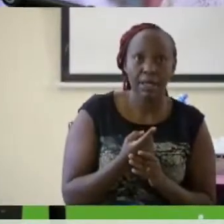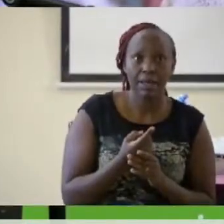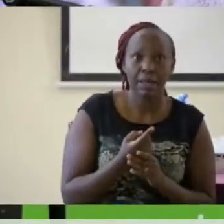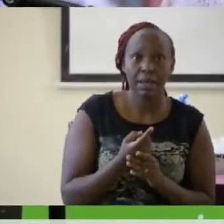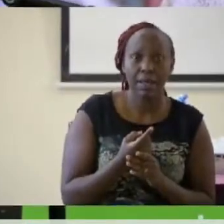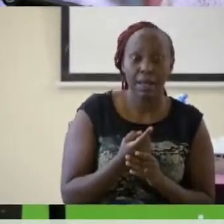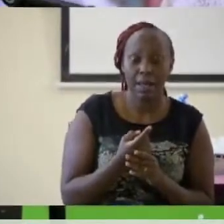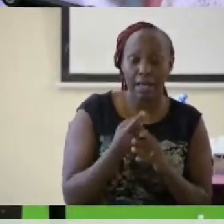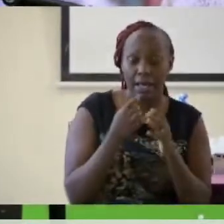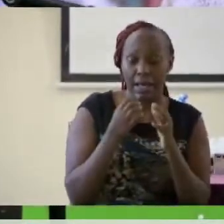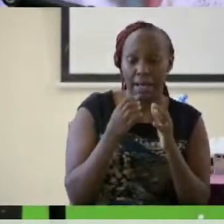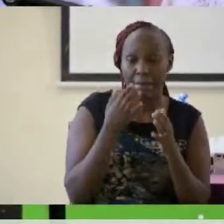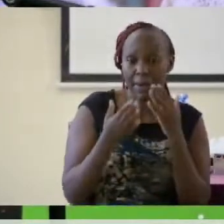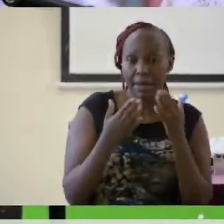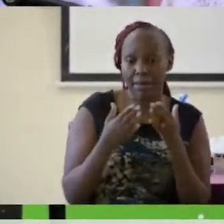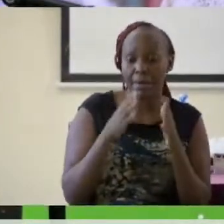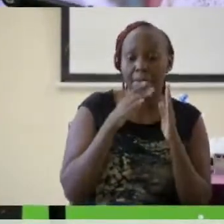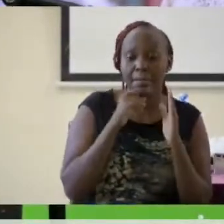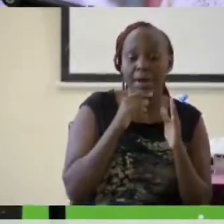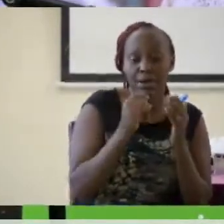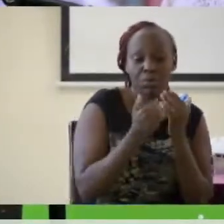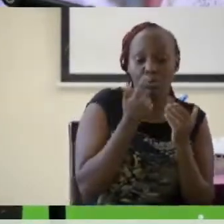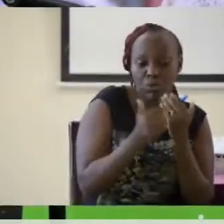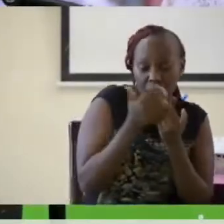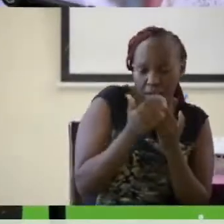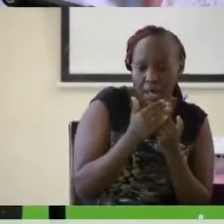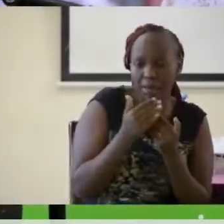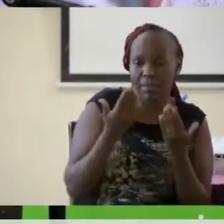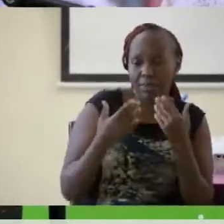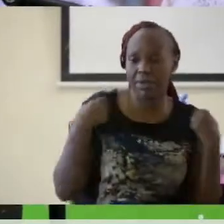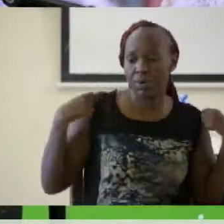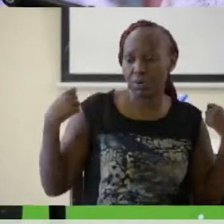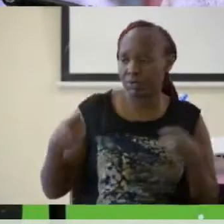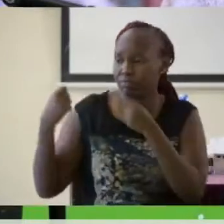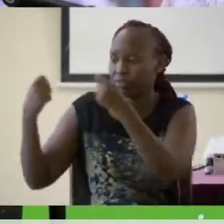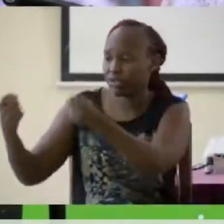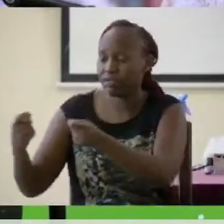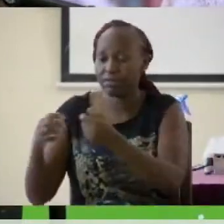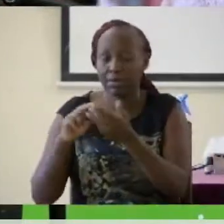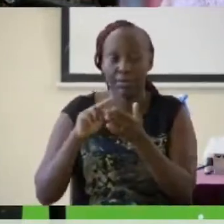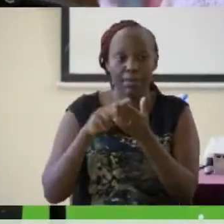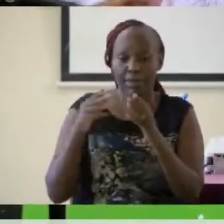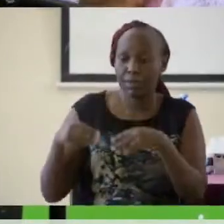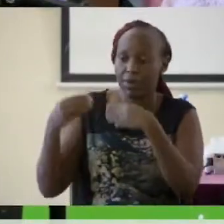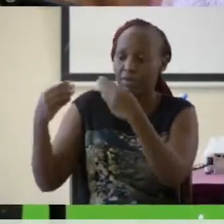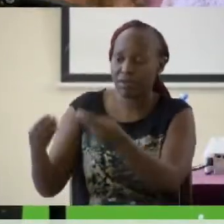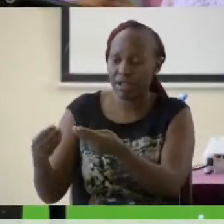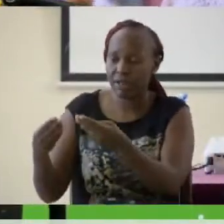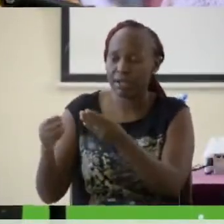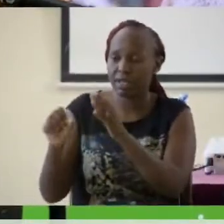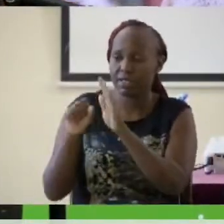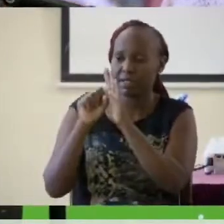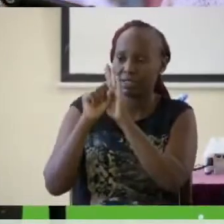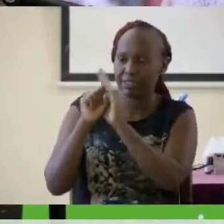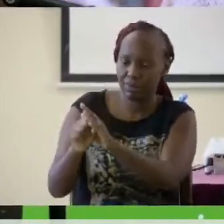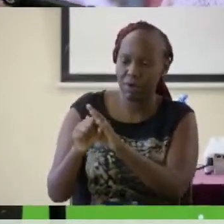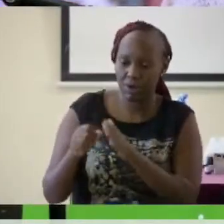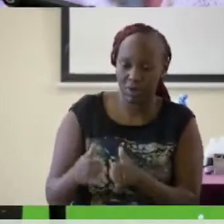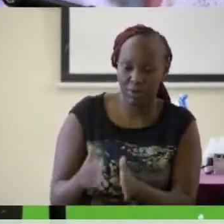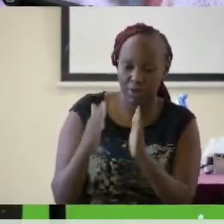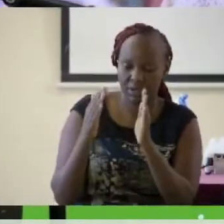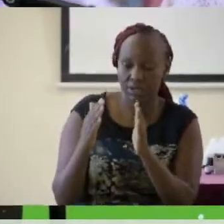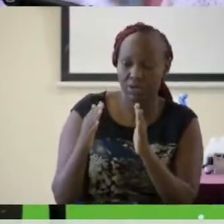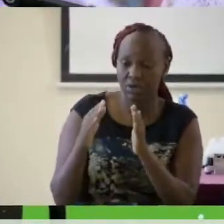care, might give you his coat, you wear it, and that is done. So they were able to provide symbolic ways of